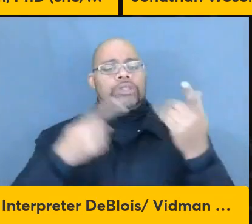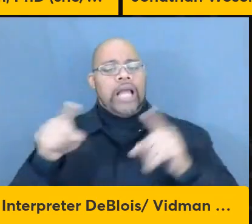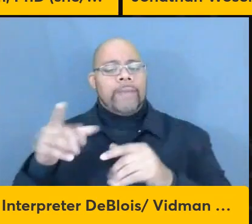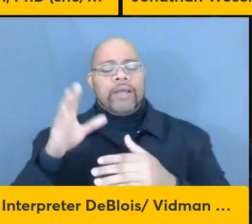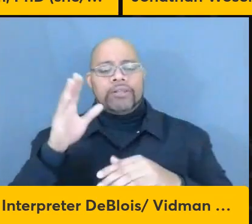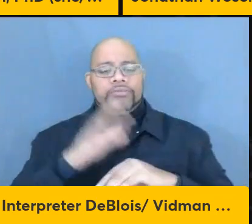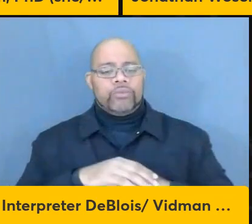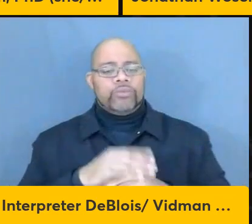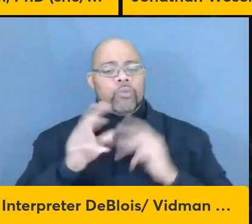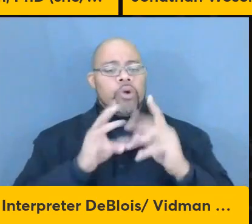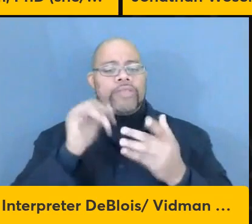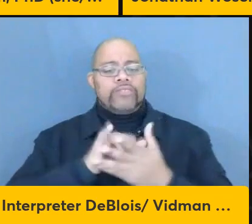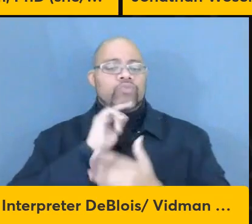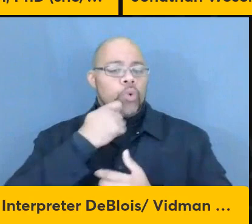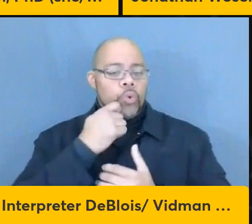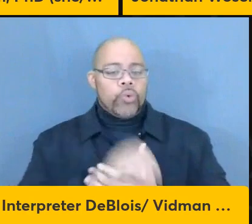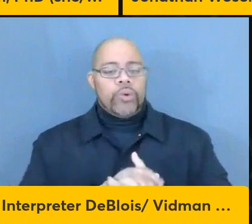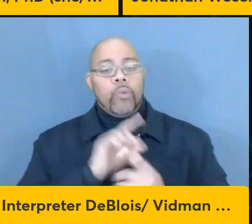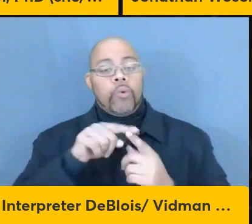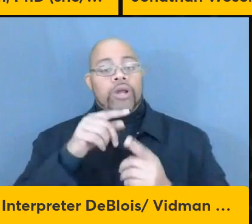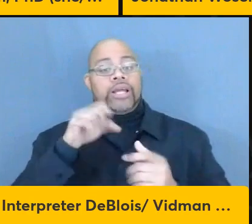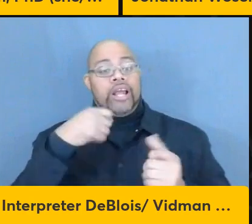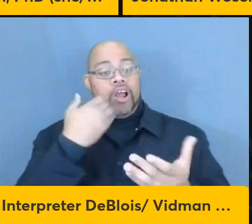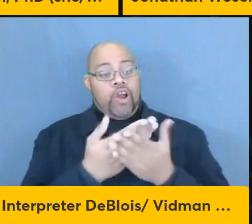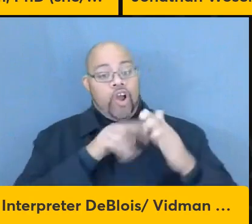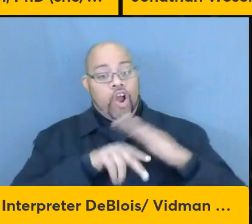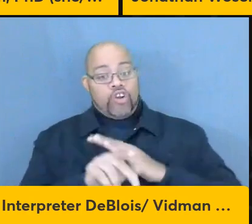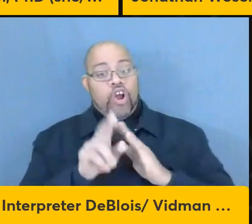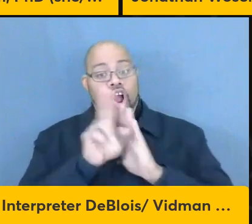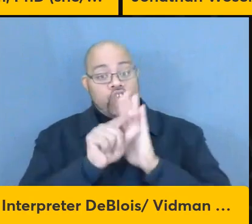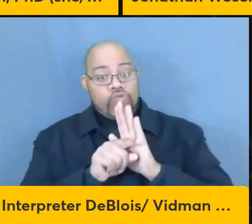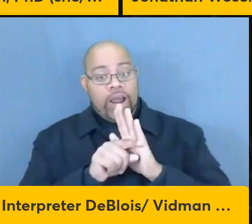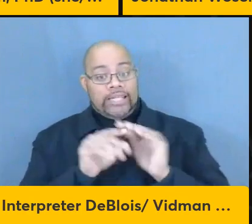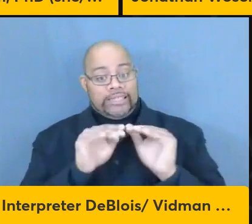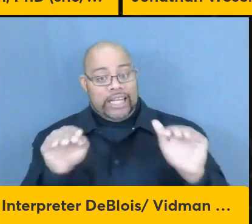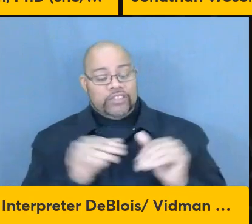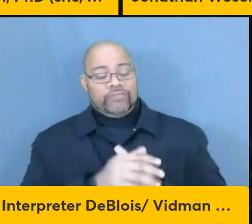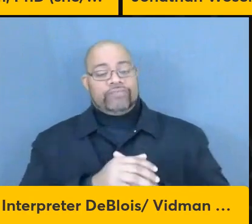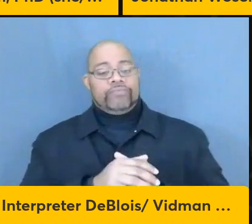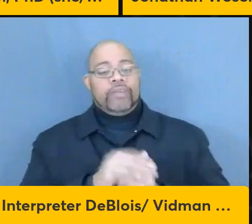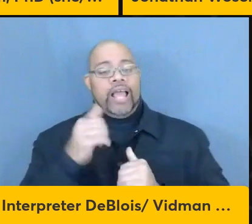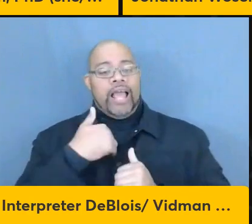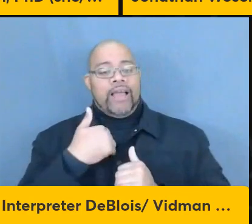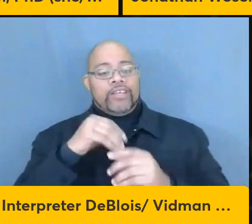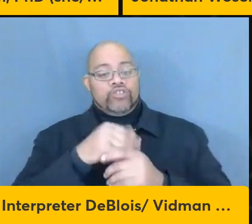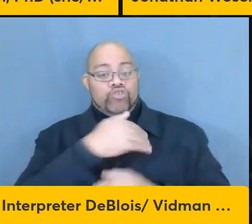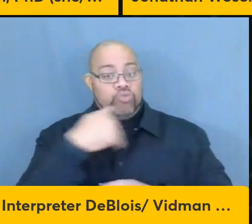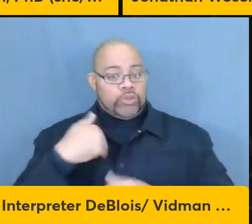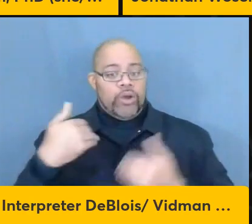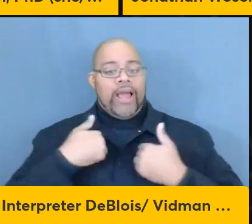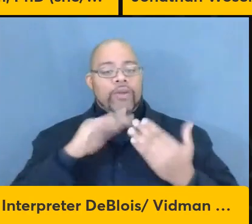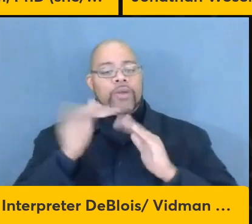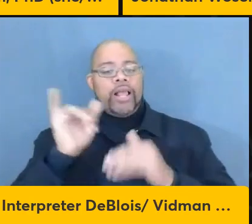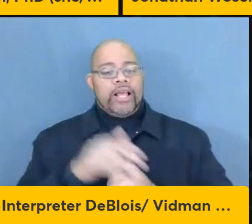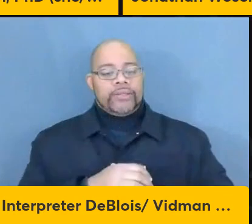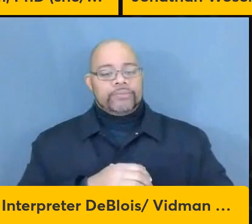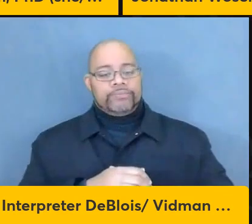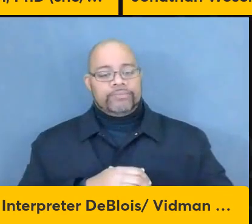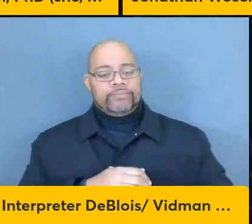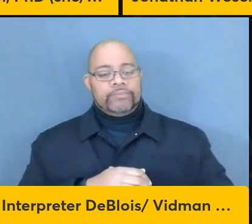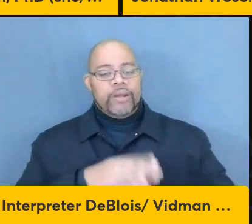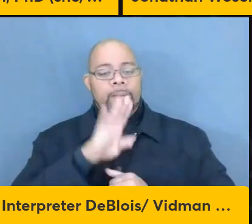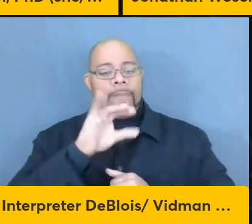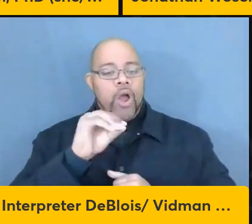world. And that's really cool. Once you get to the undergrad stage, you have, in Toronto at least, you have communities like